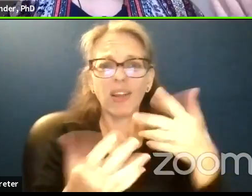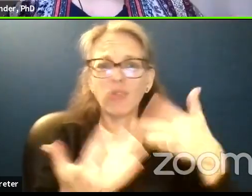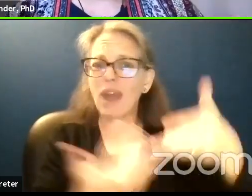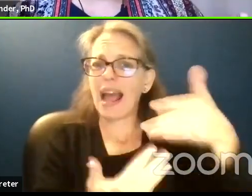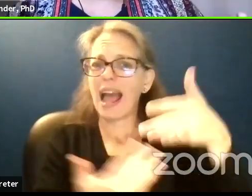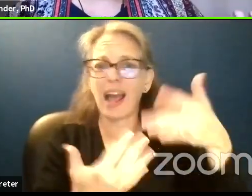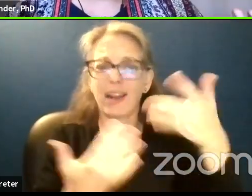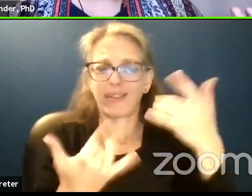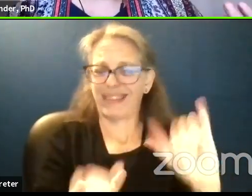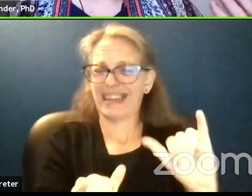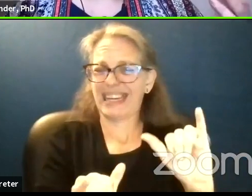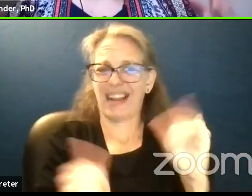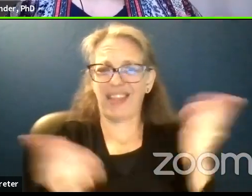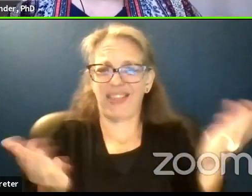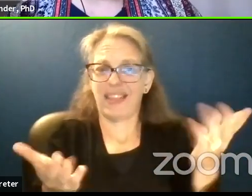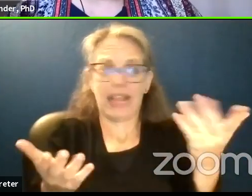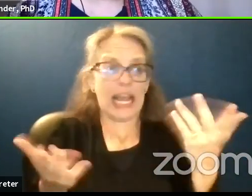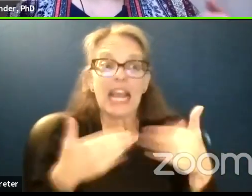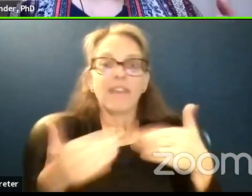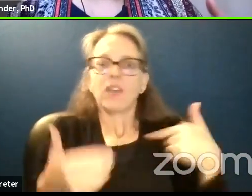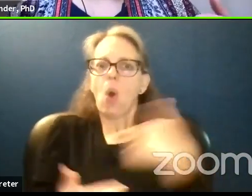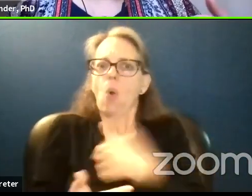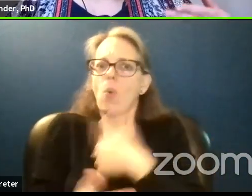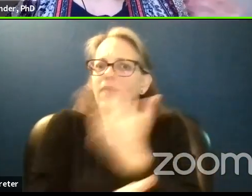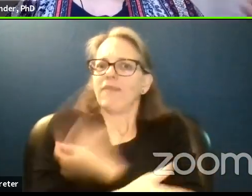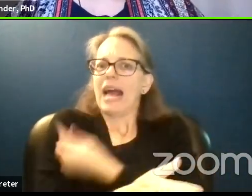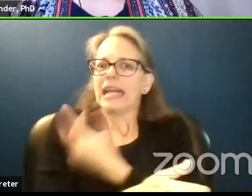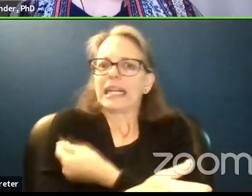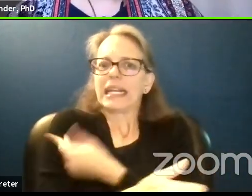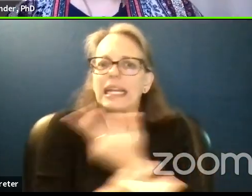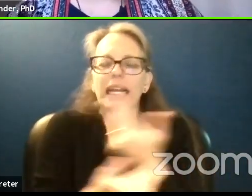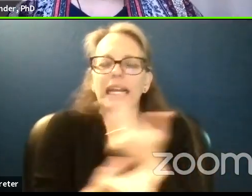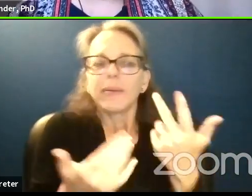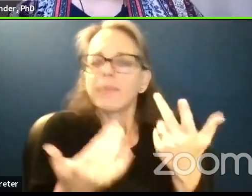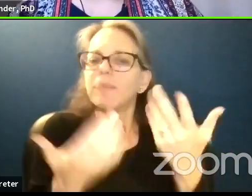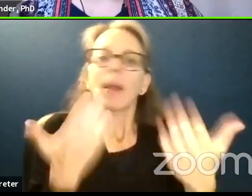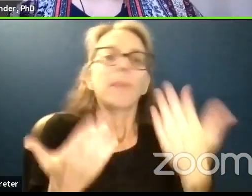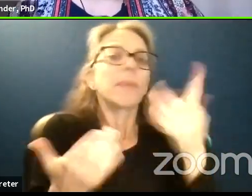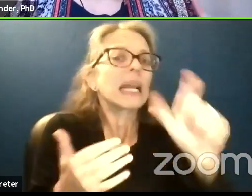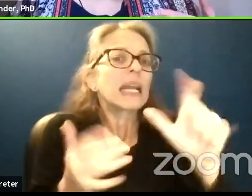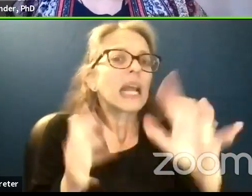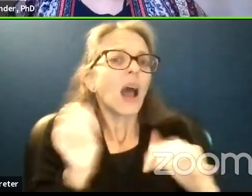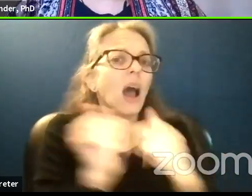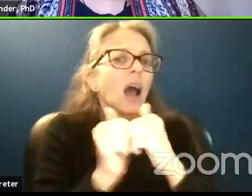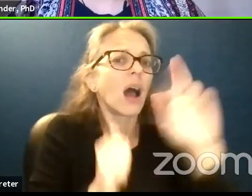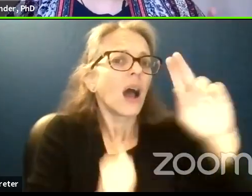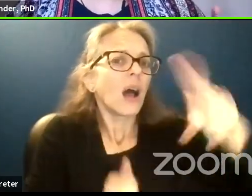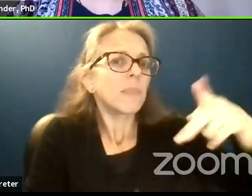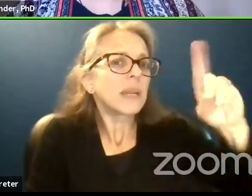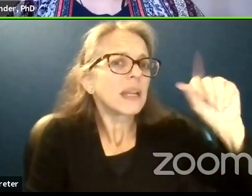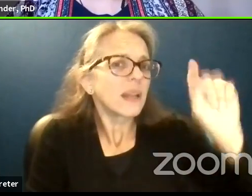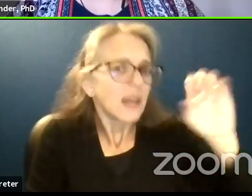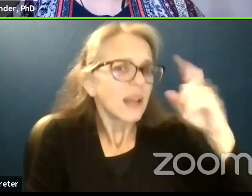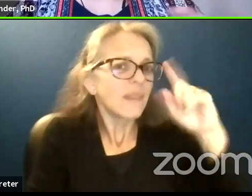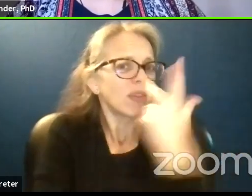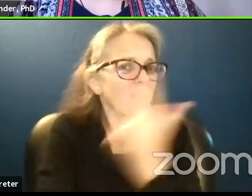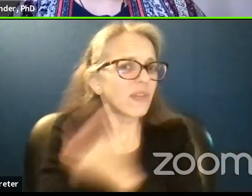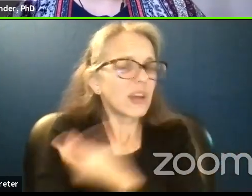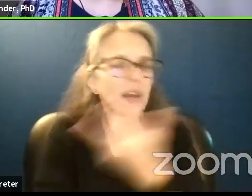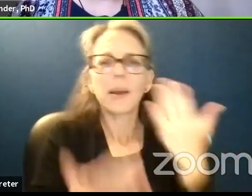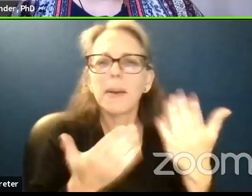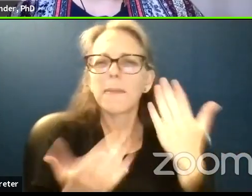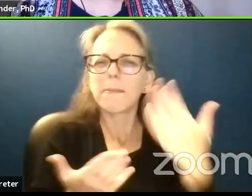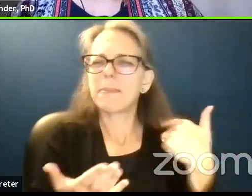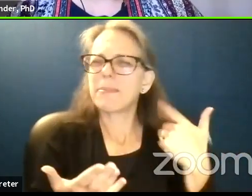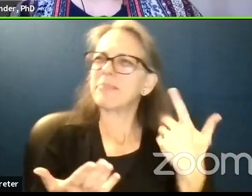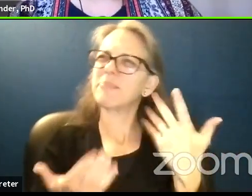we get vaccinated here. And we may need to have updated vaccination. So it may end up that we become similar to the